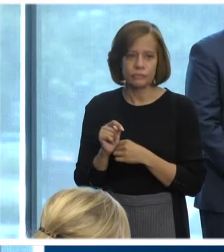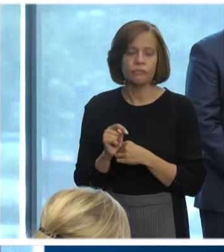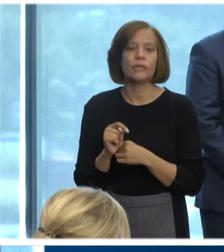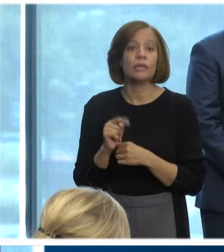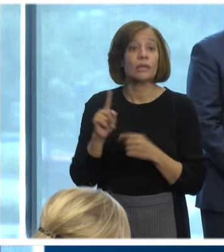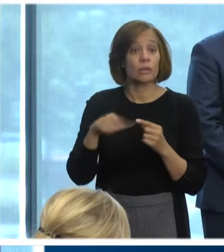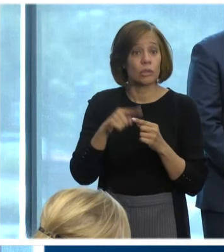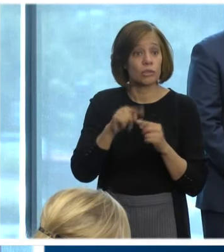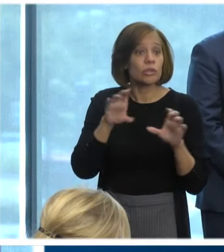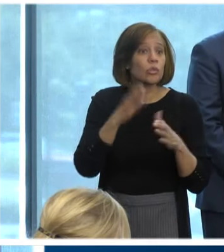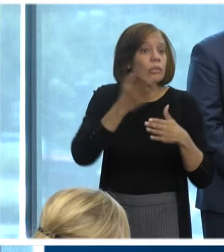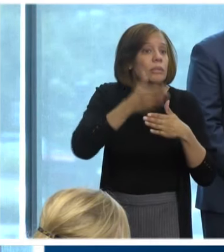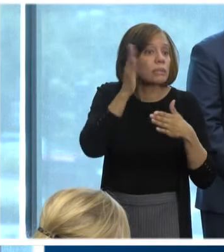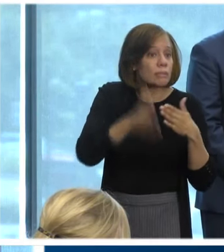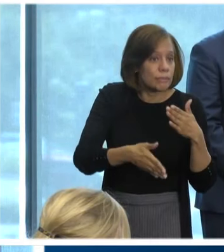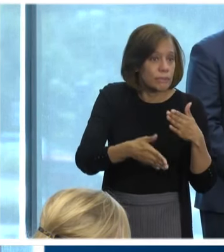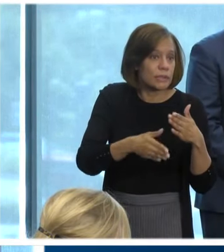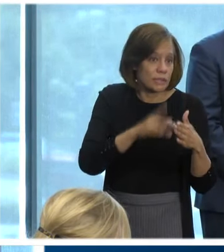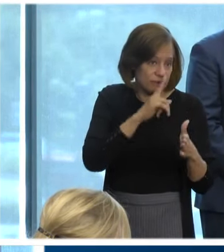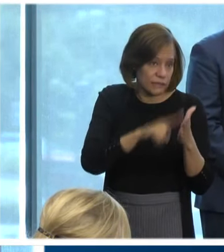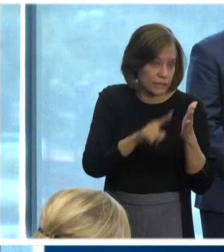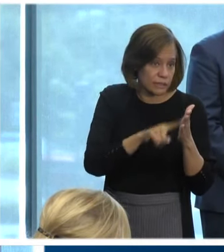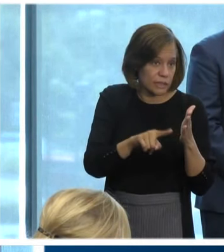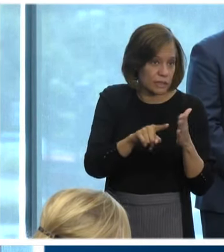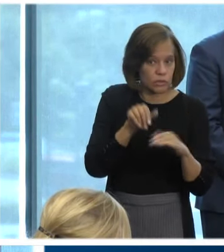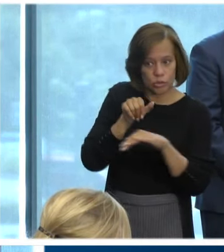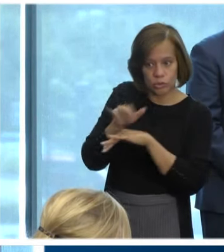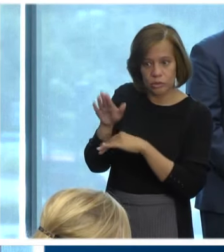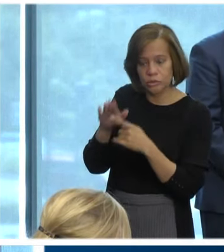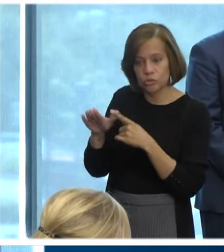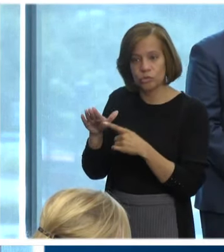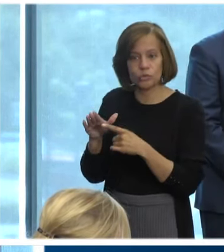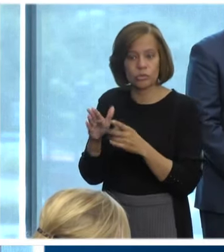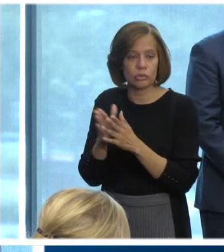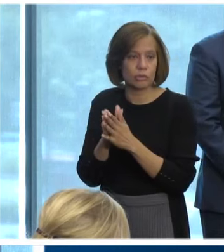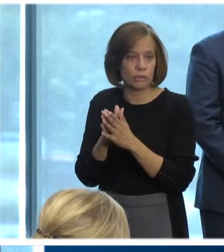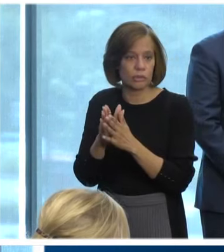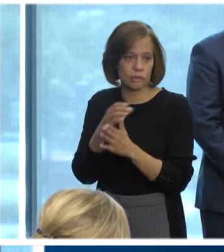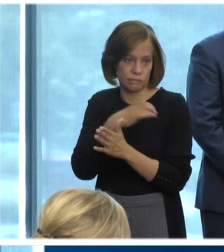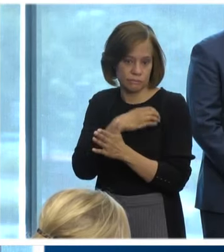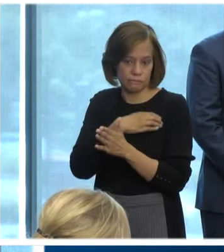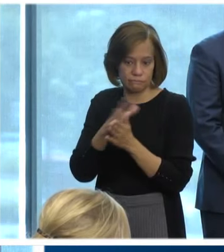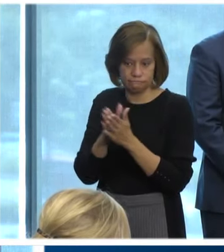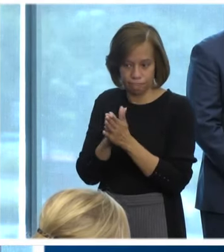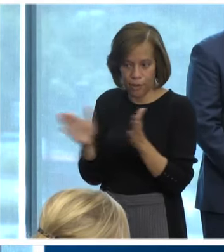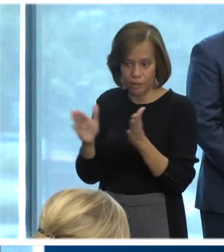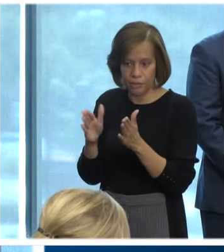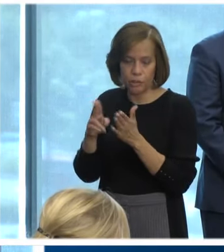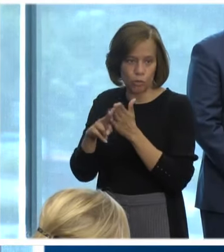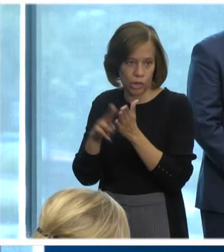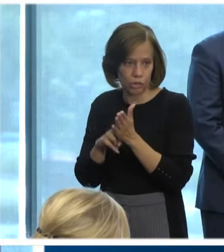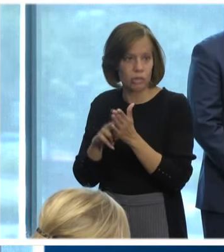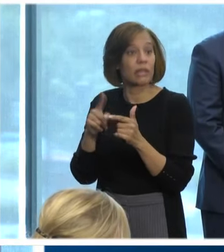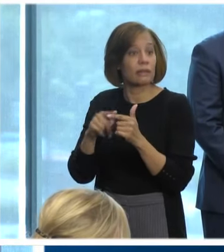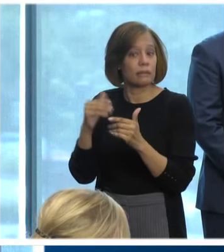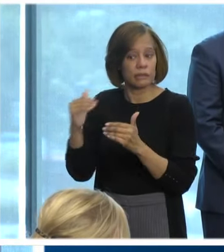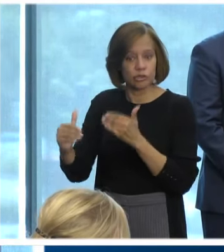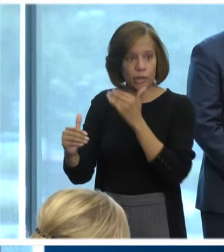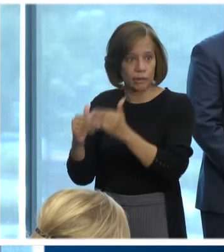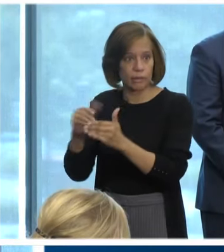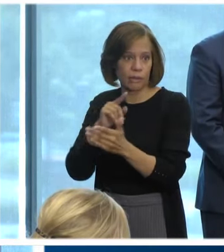would forward them to the Division of Police, their Public Records Department, and the chain of command would be responsible for